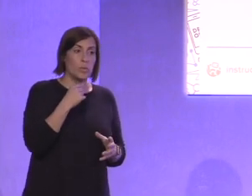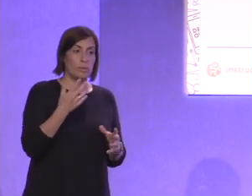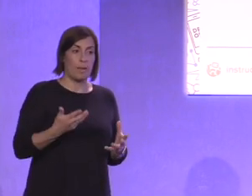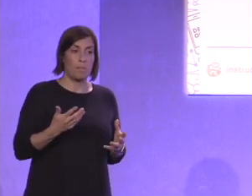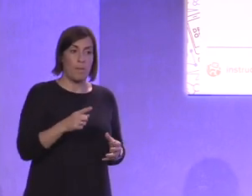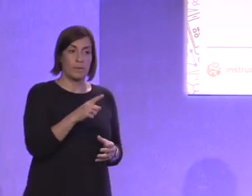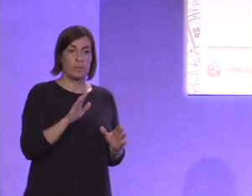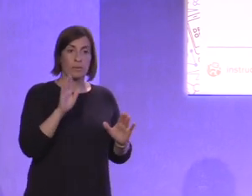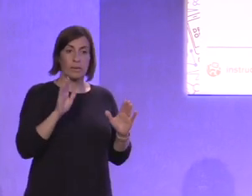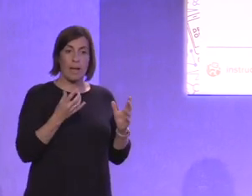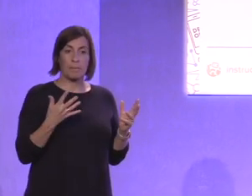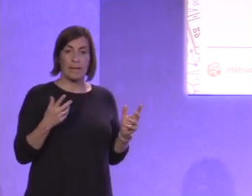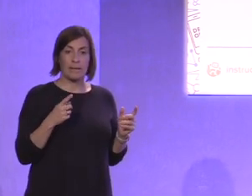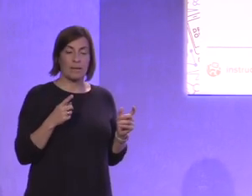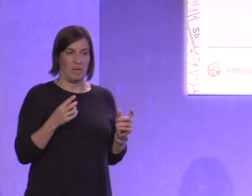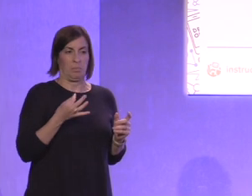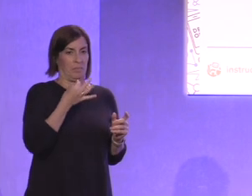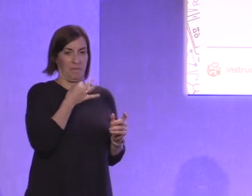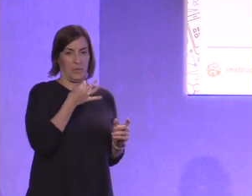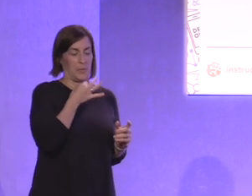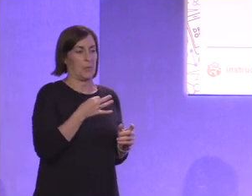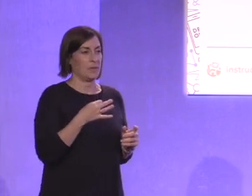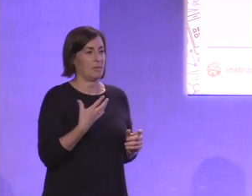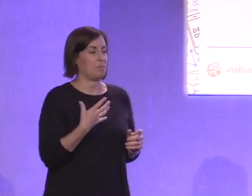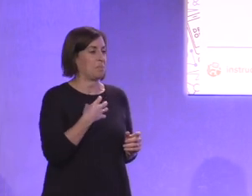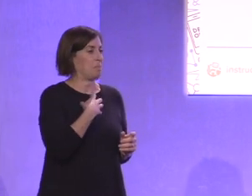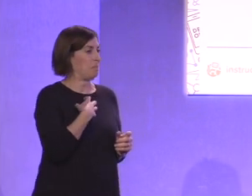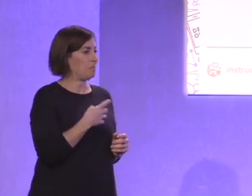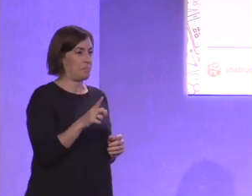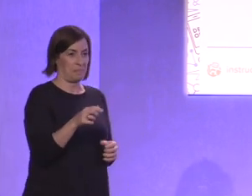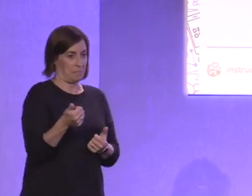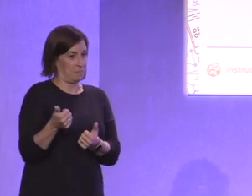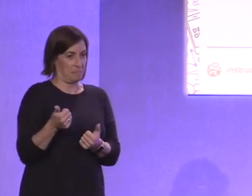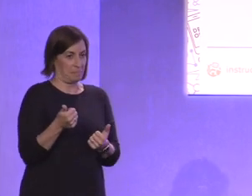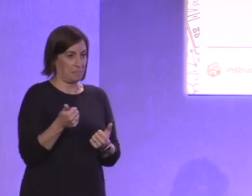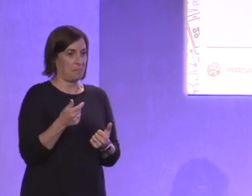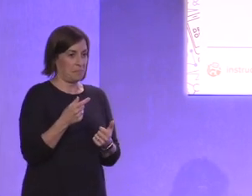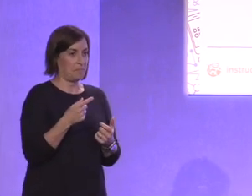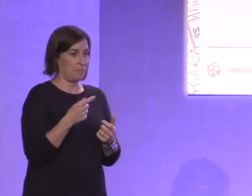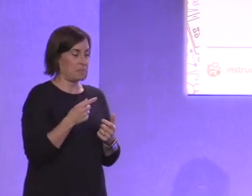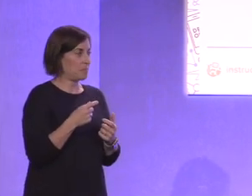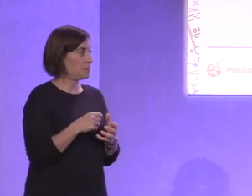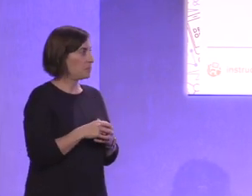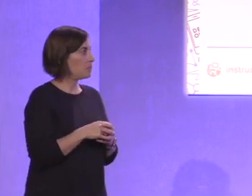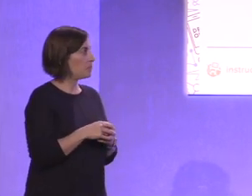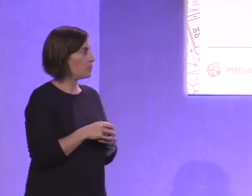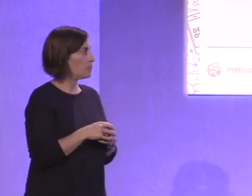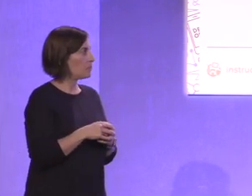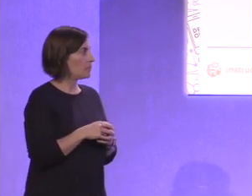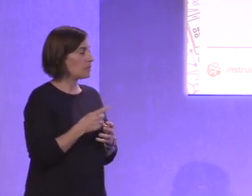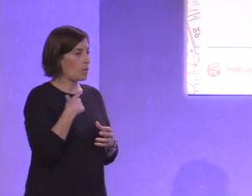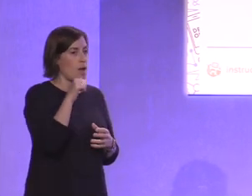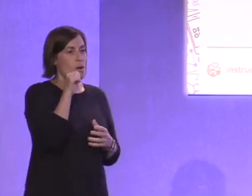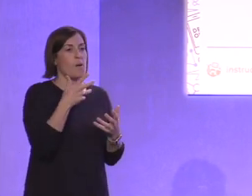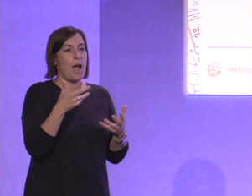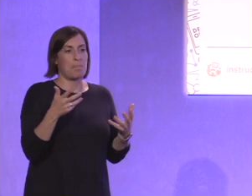moment? Okay, not so many. Okay, that's grand. That's cool. It gives me an understanding of how much ground to cover.